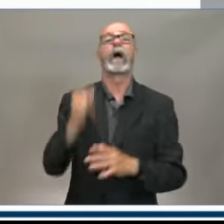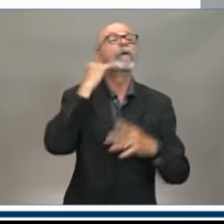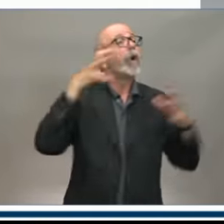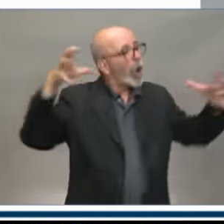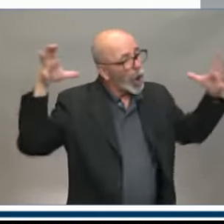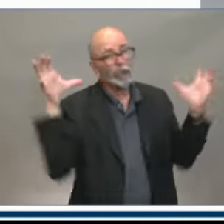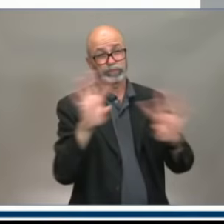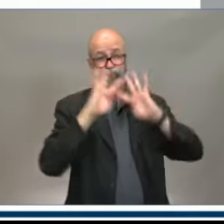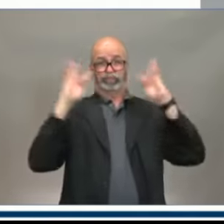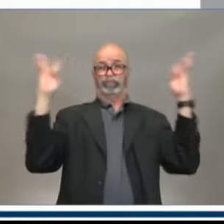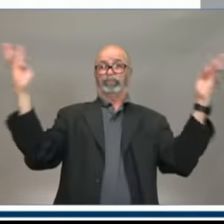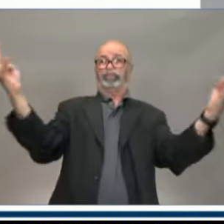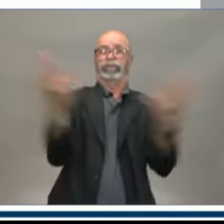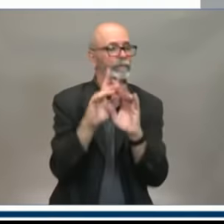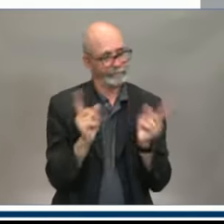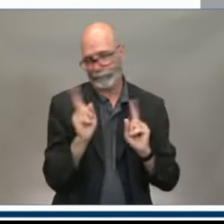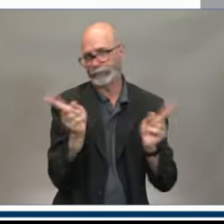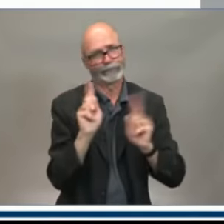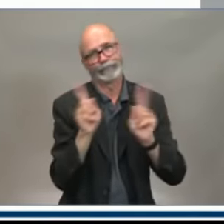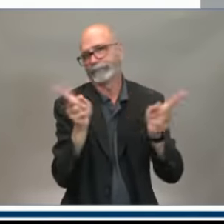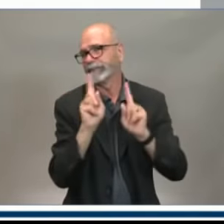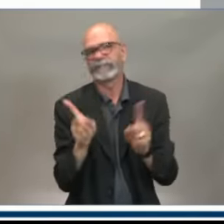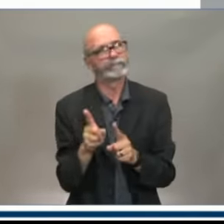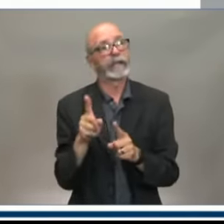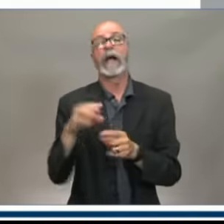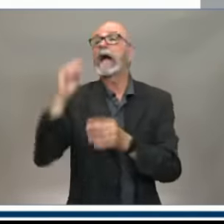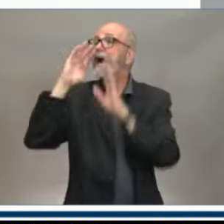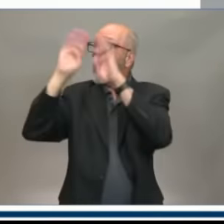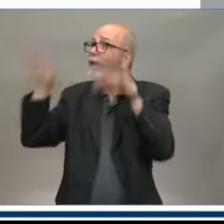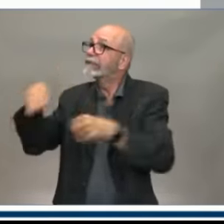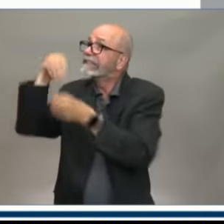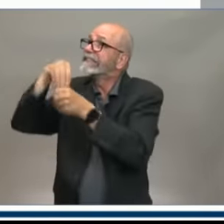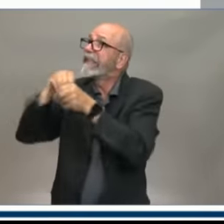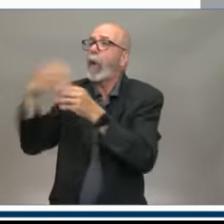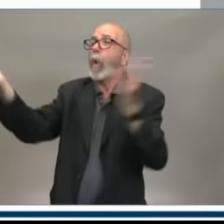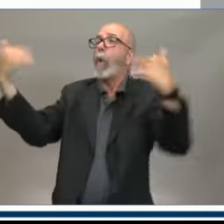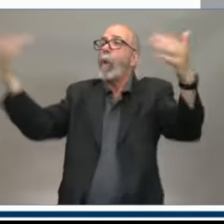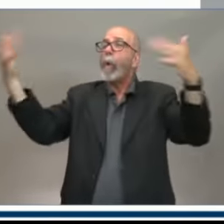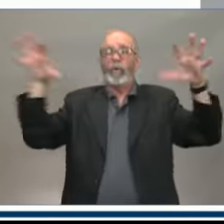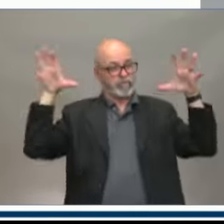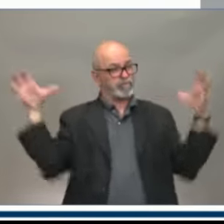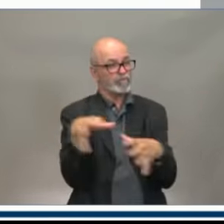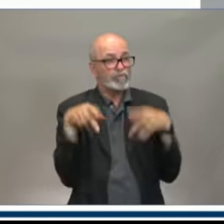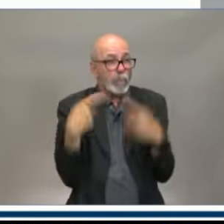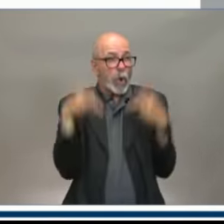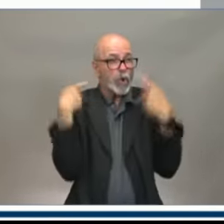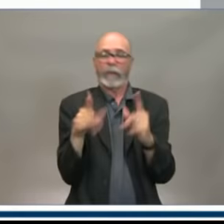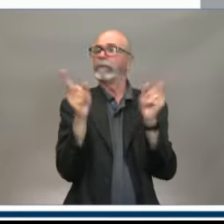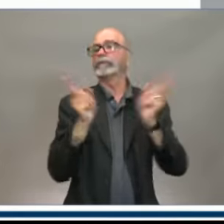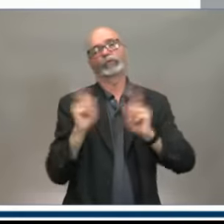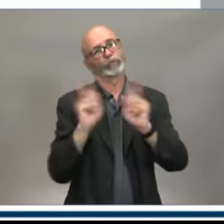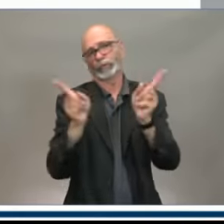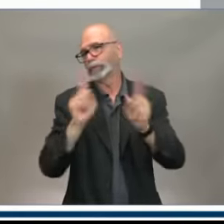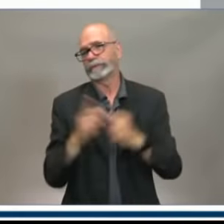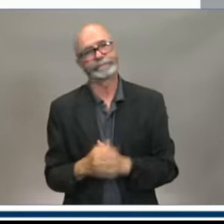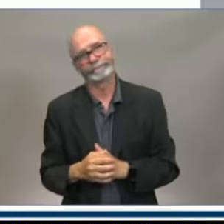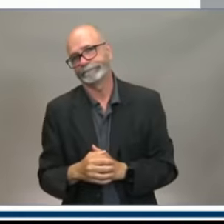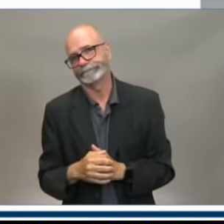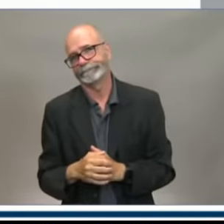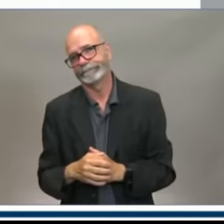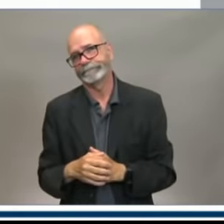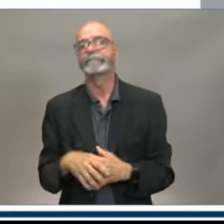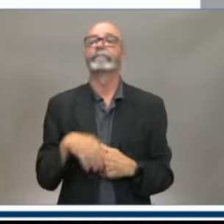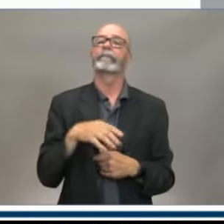together, especially indoors, and finding if certainly people wearing non-medical masks in